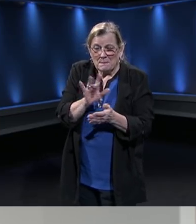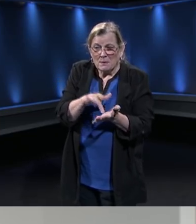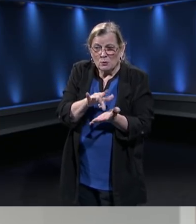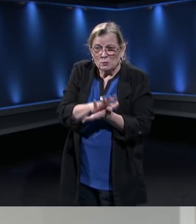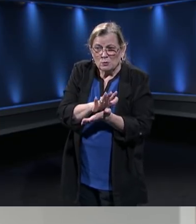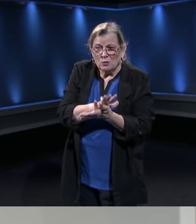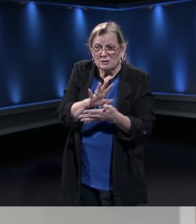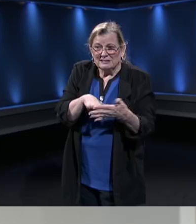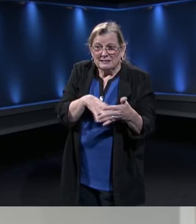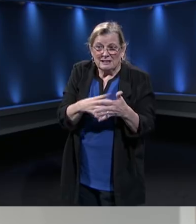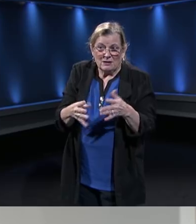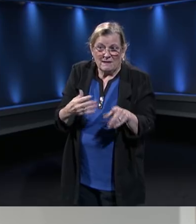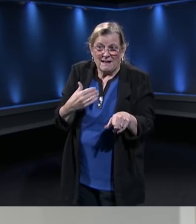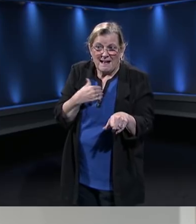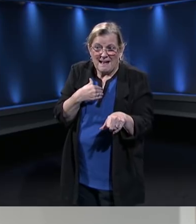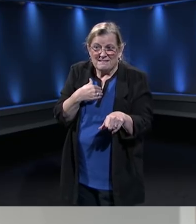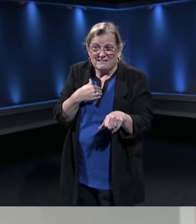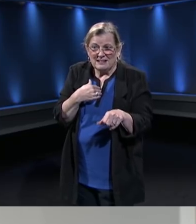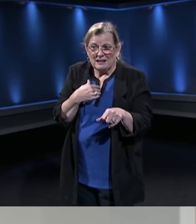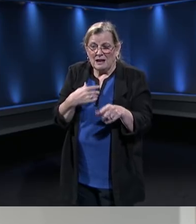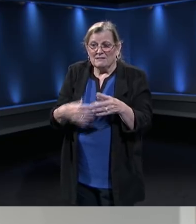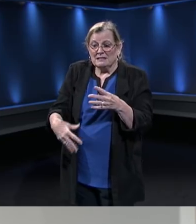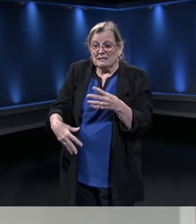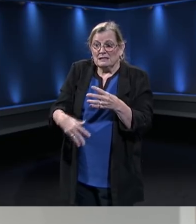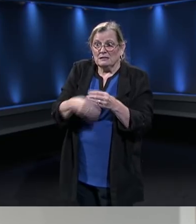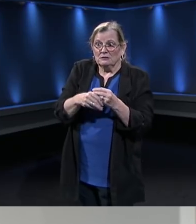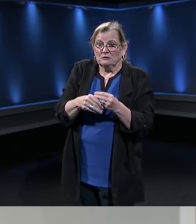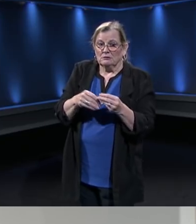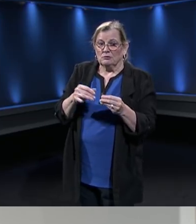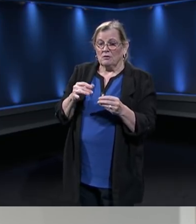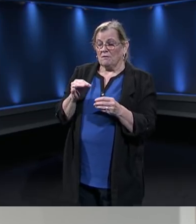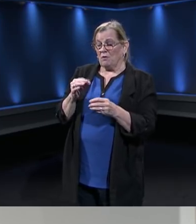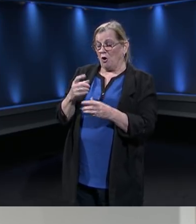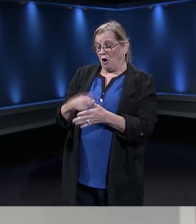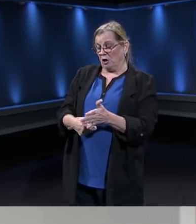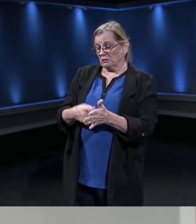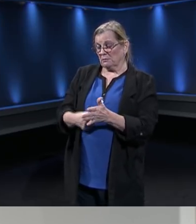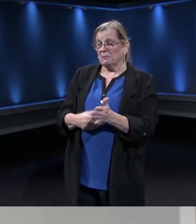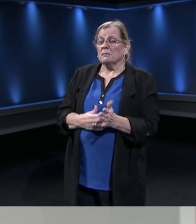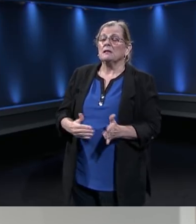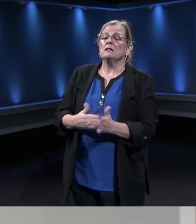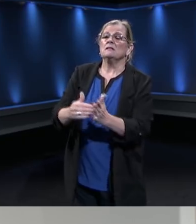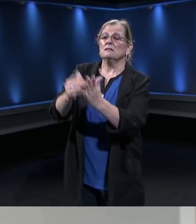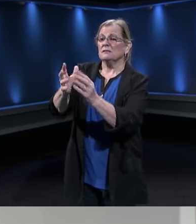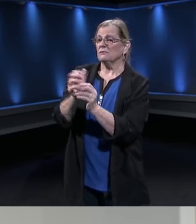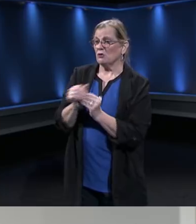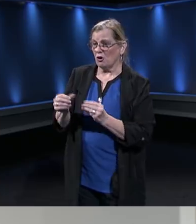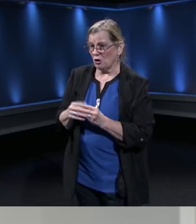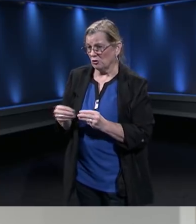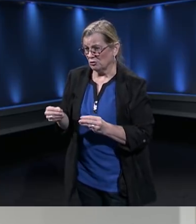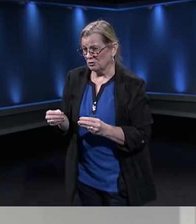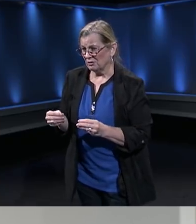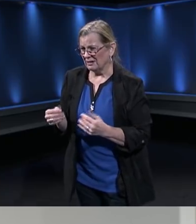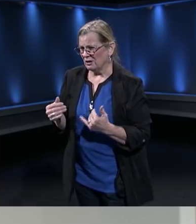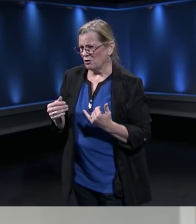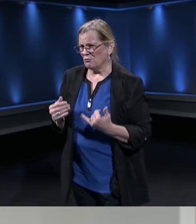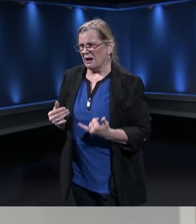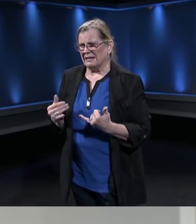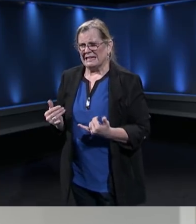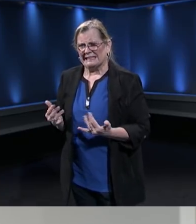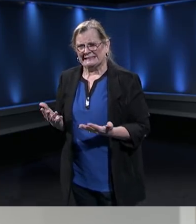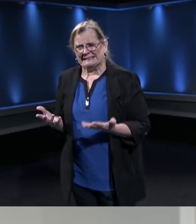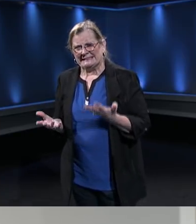an additional cost of millions of dollars. Right now, in this COVID pandemic, we are seeing